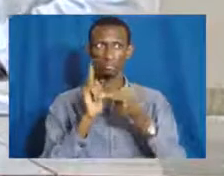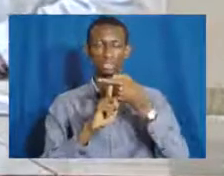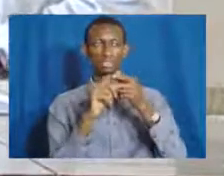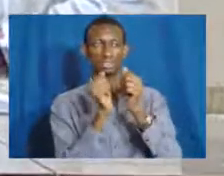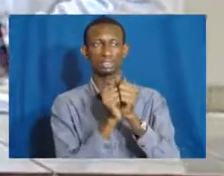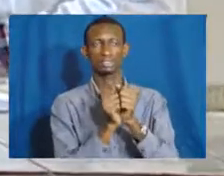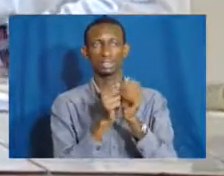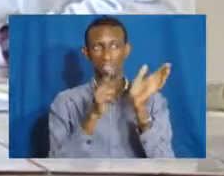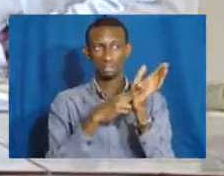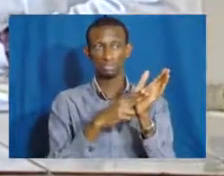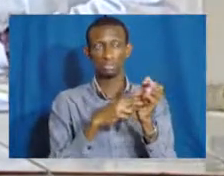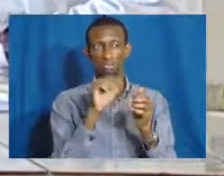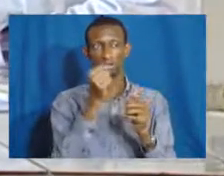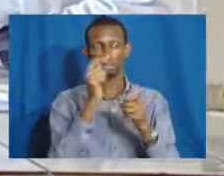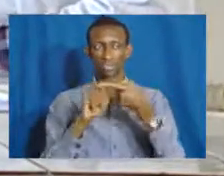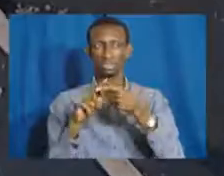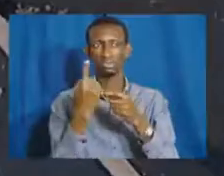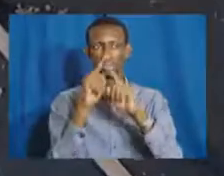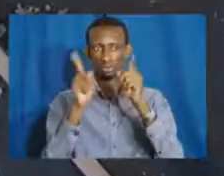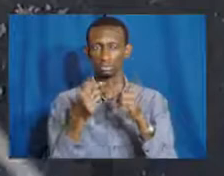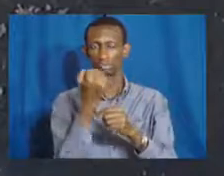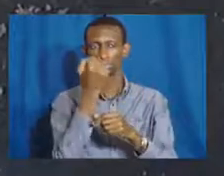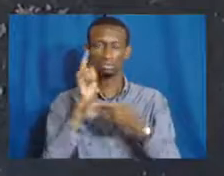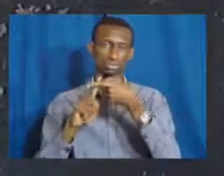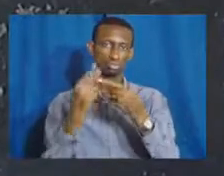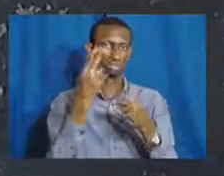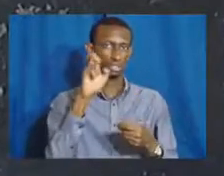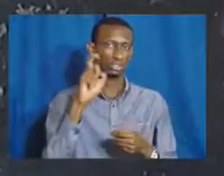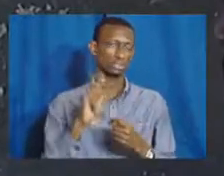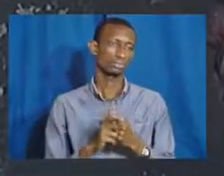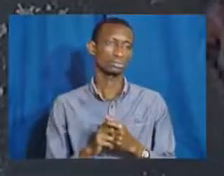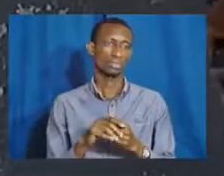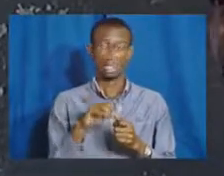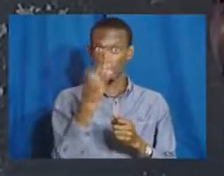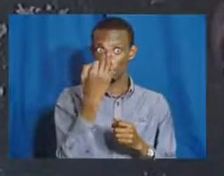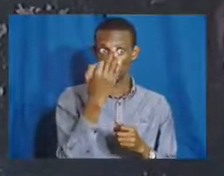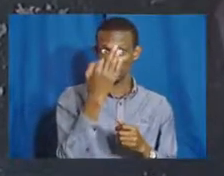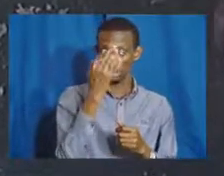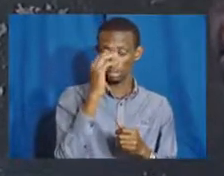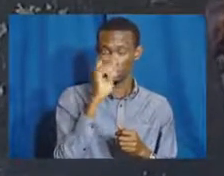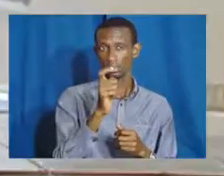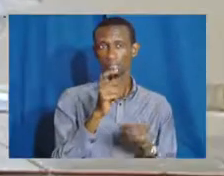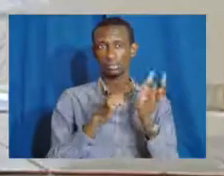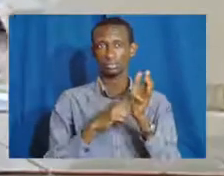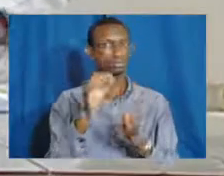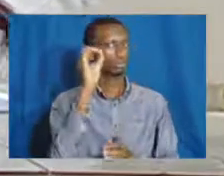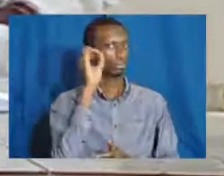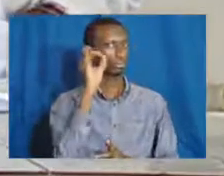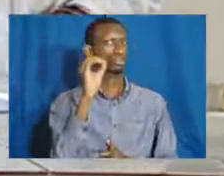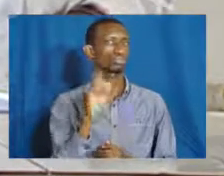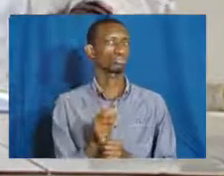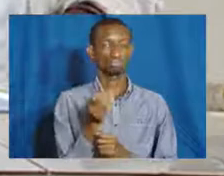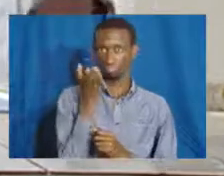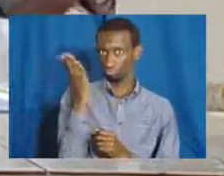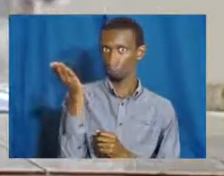equals 5 plus 1 times 5 plus 2x. The last, 3x equals 0. You